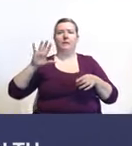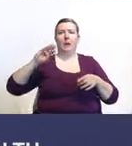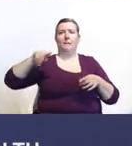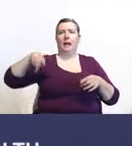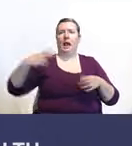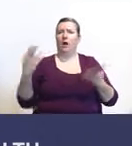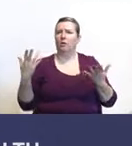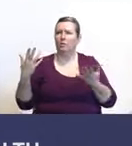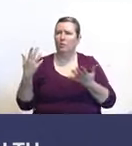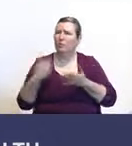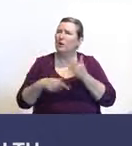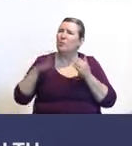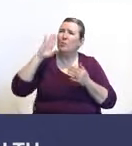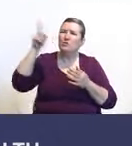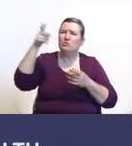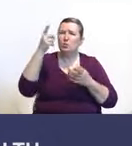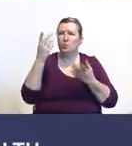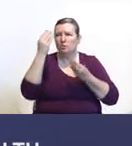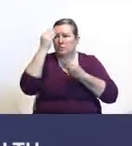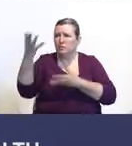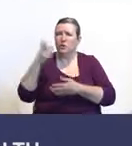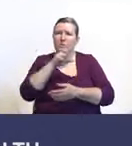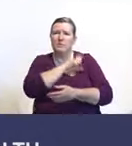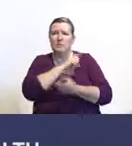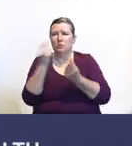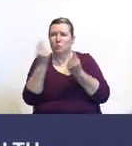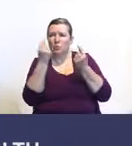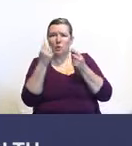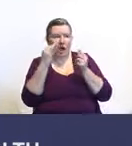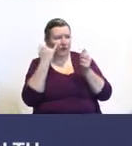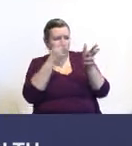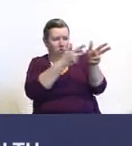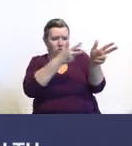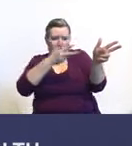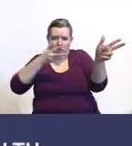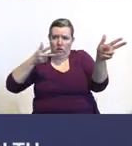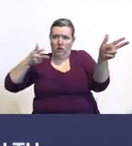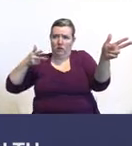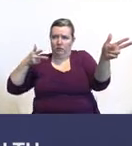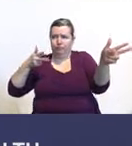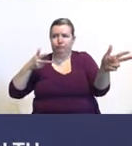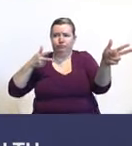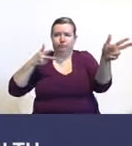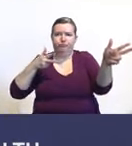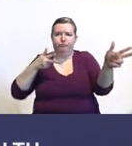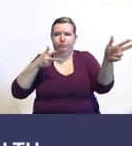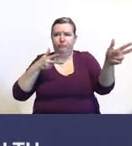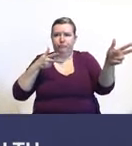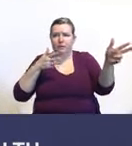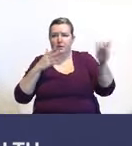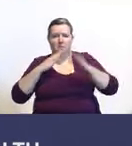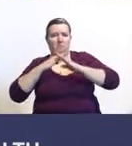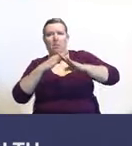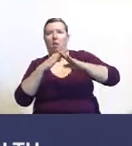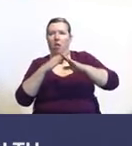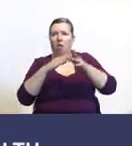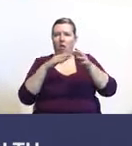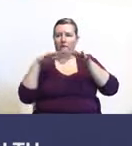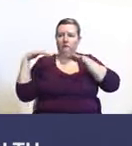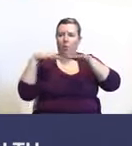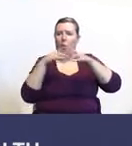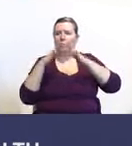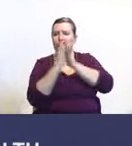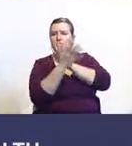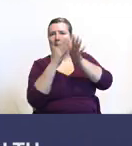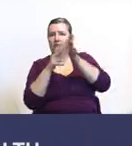what will you tell your troopers to do to avoid total gridlock on that particular highway? And then I would ask